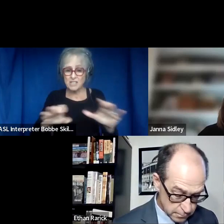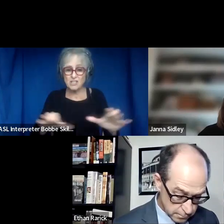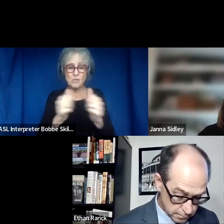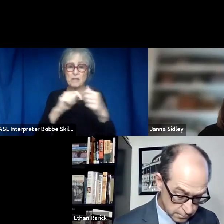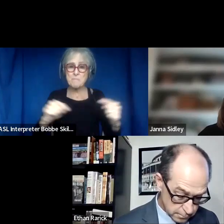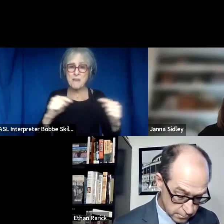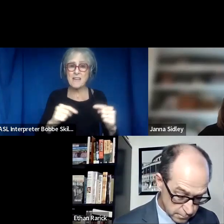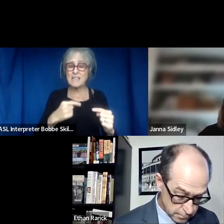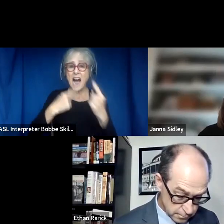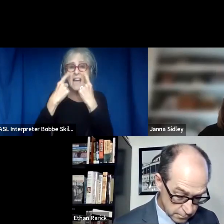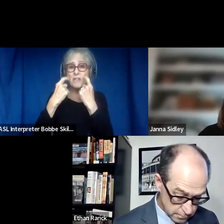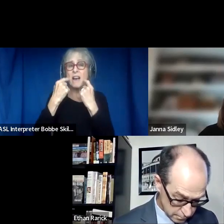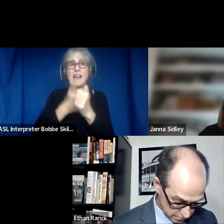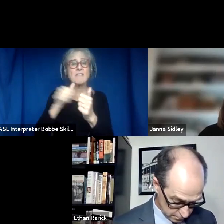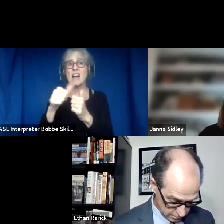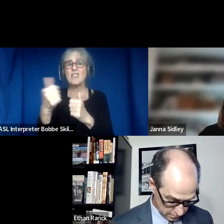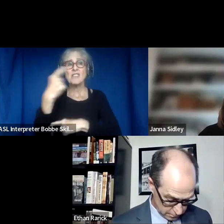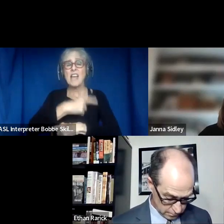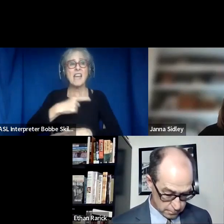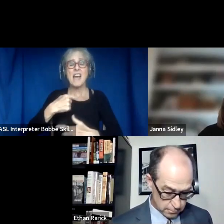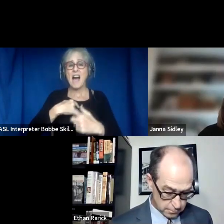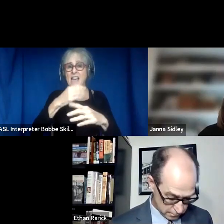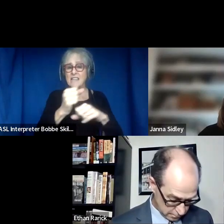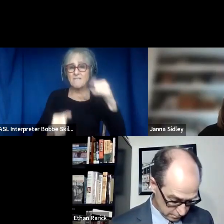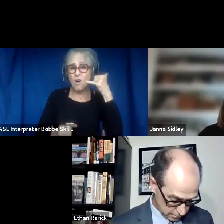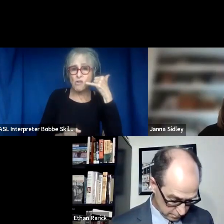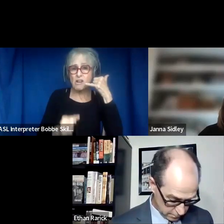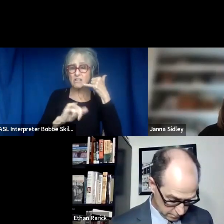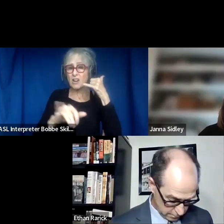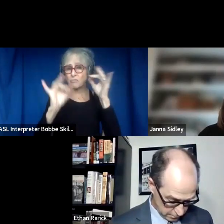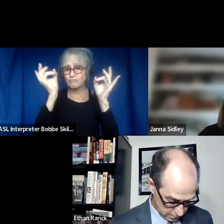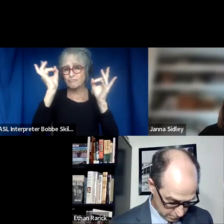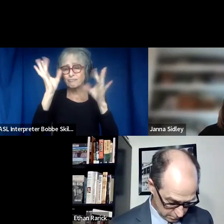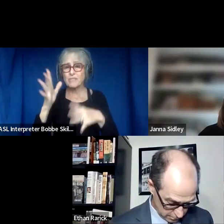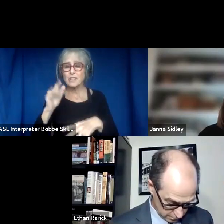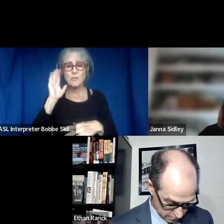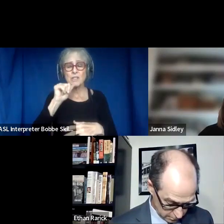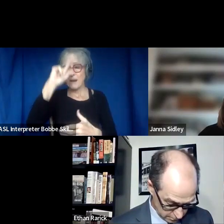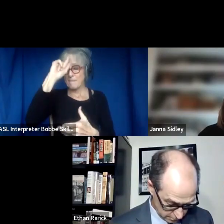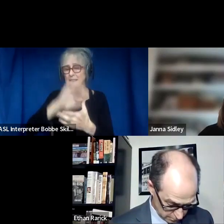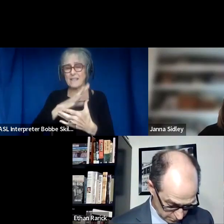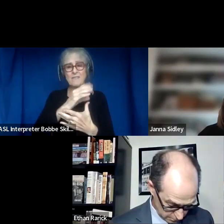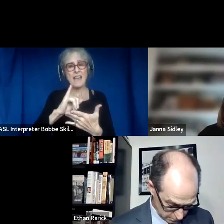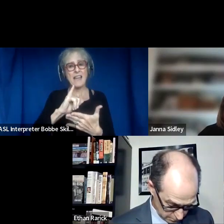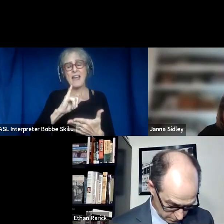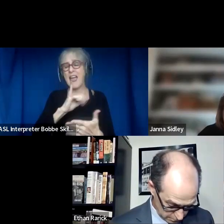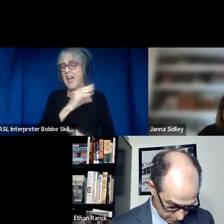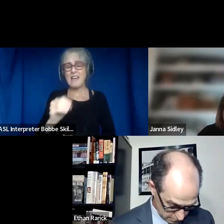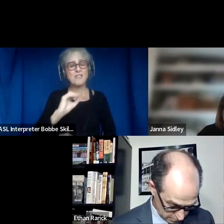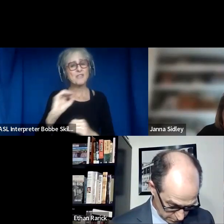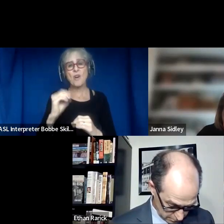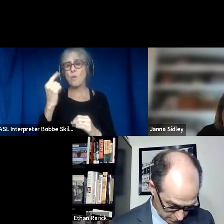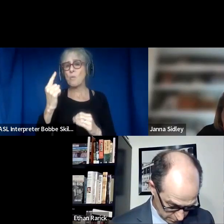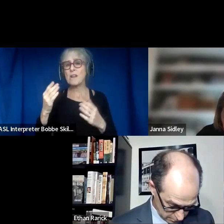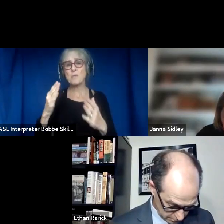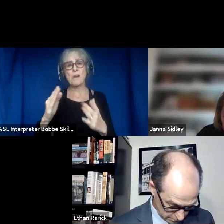cry every other day. I get calls that are just out of this world that none of you would believe. And there's no one way to fast track any